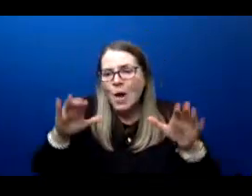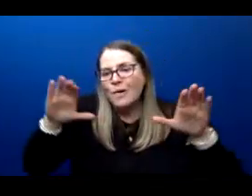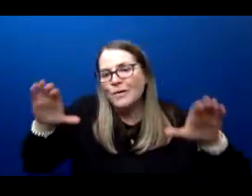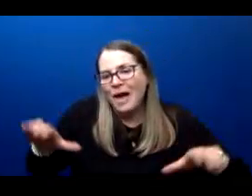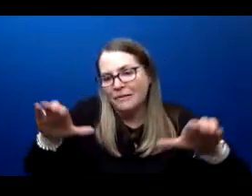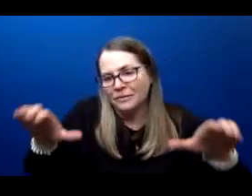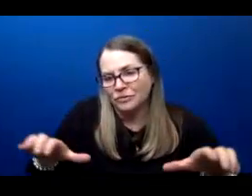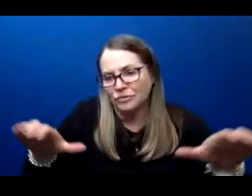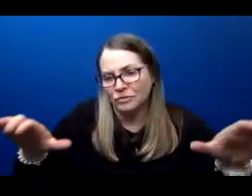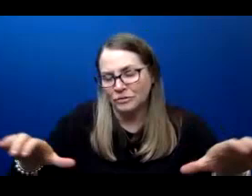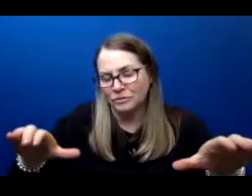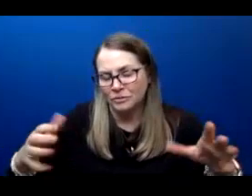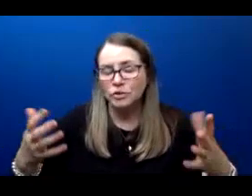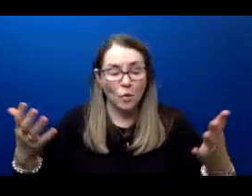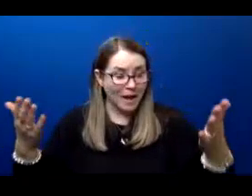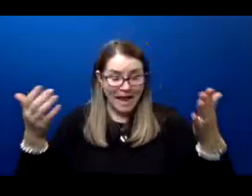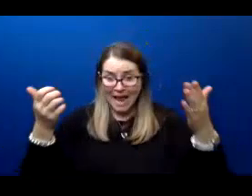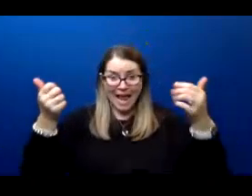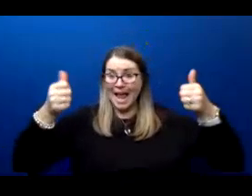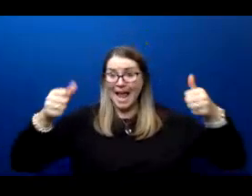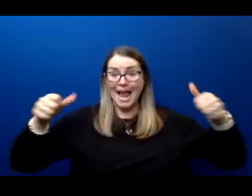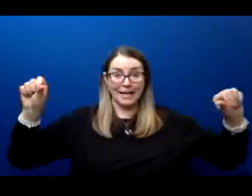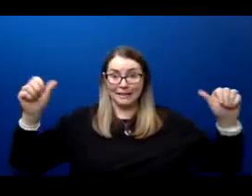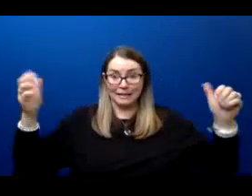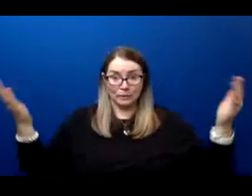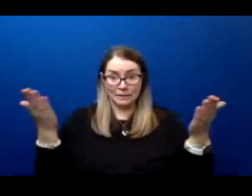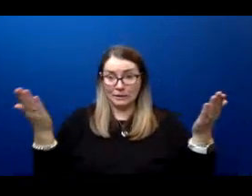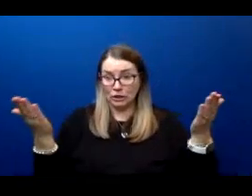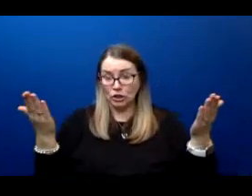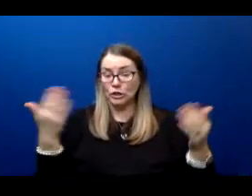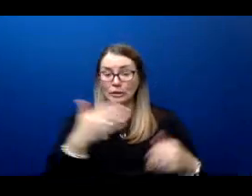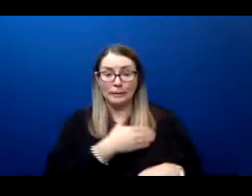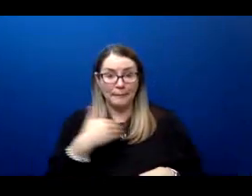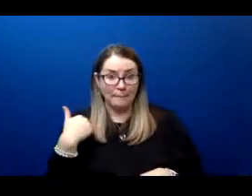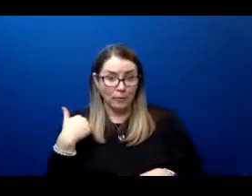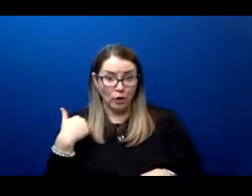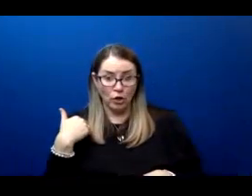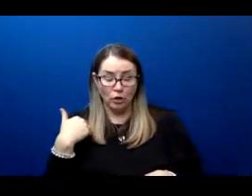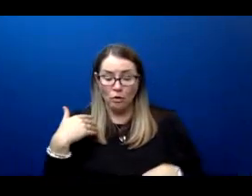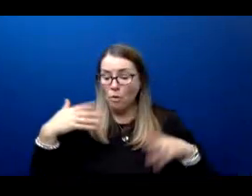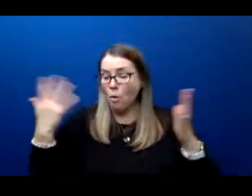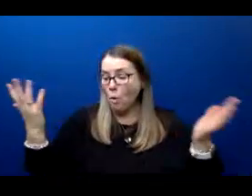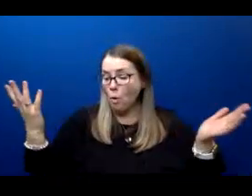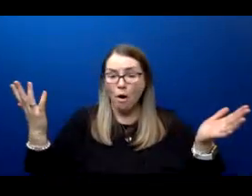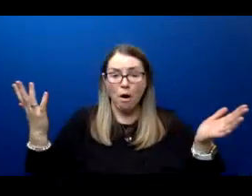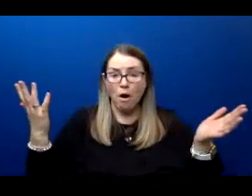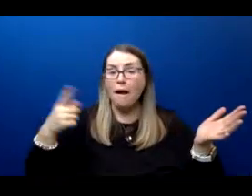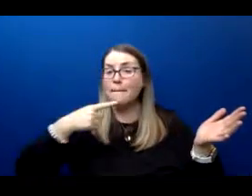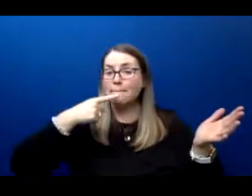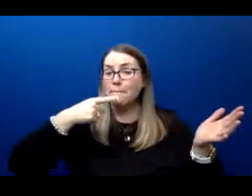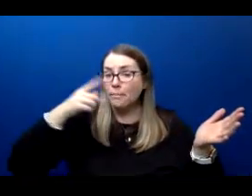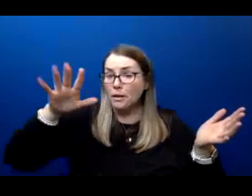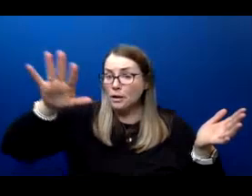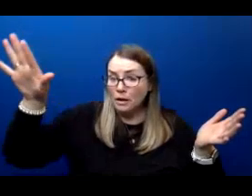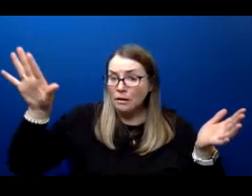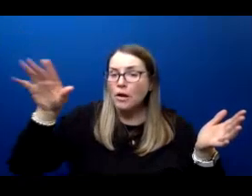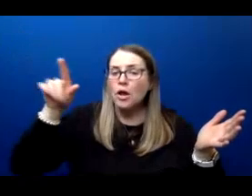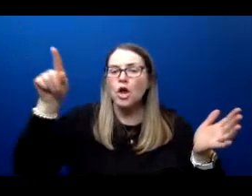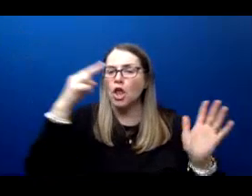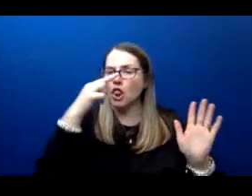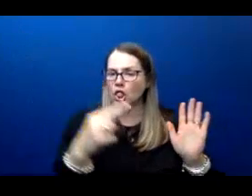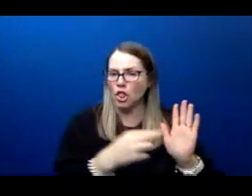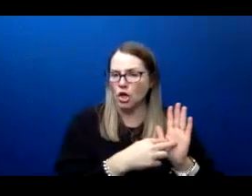that said, I would like anyone who is here as a member of either the advisory committee or as a member of the public to take a look at those, learn a little